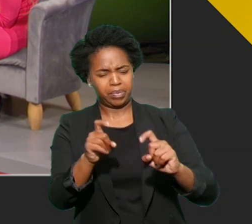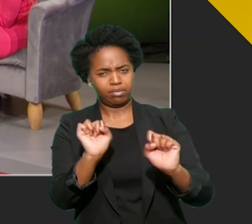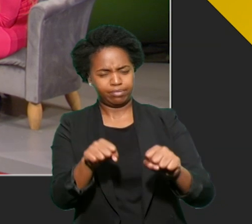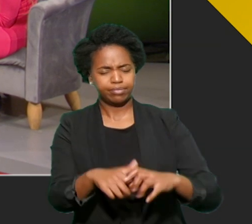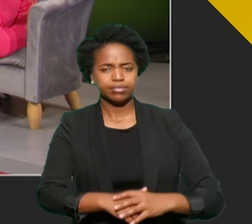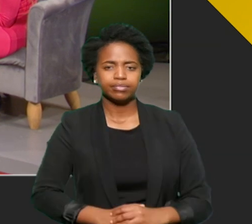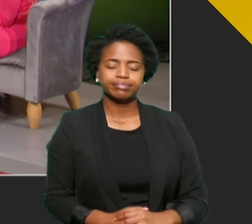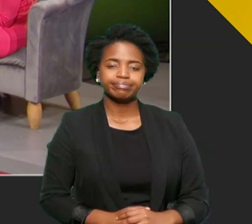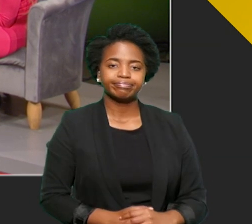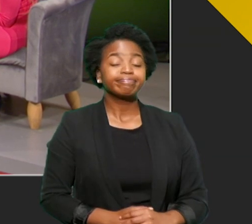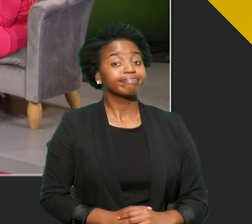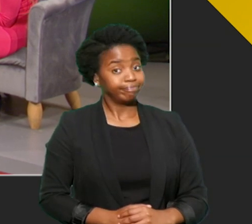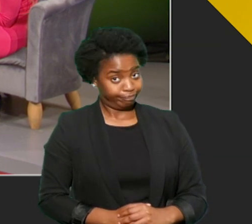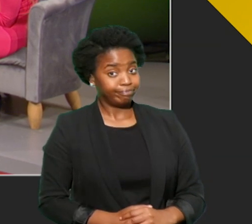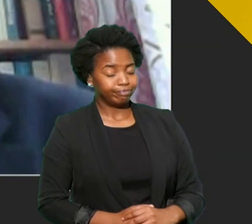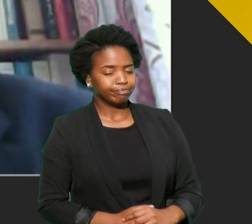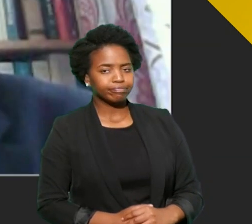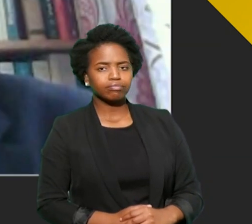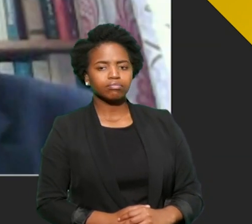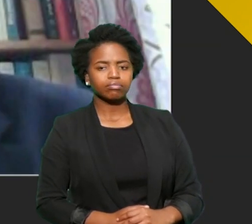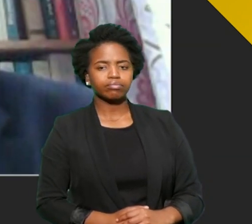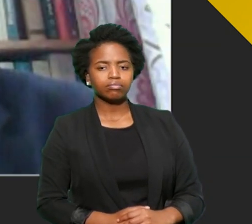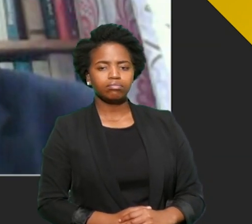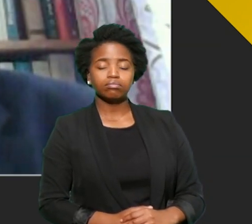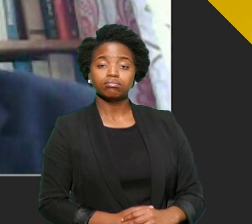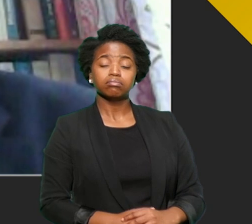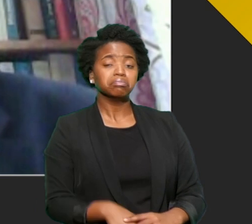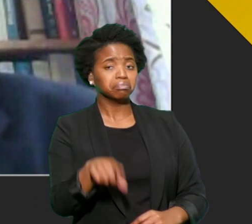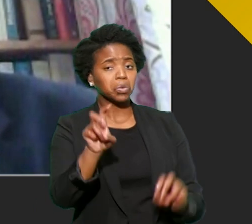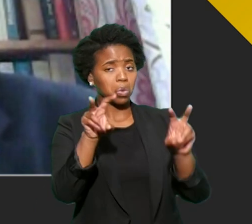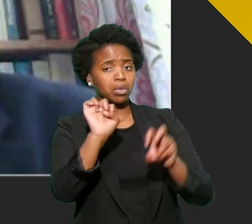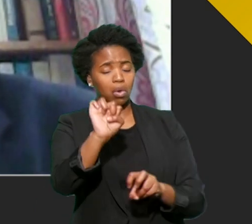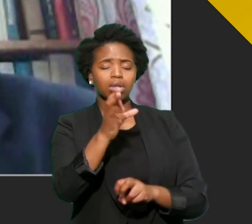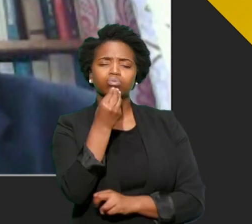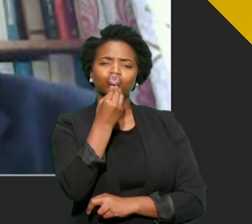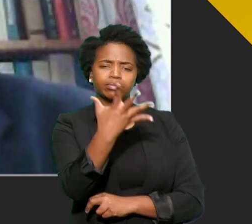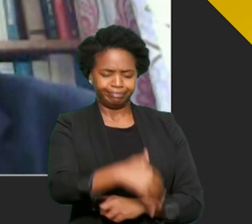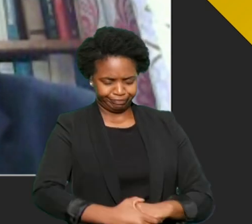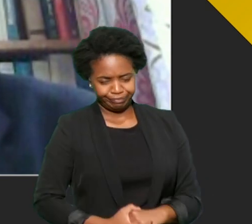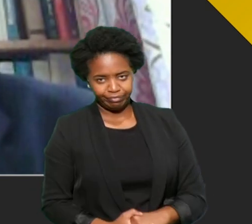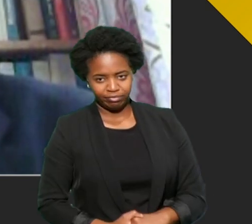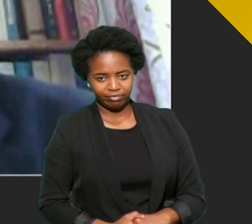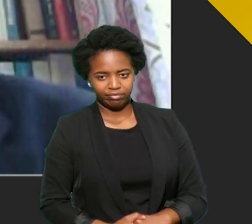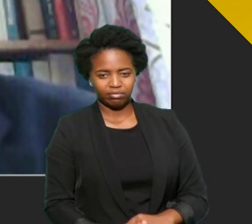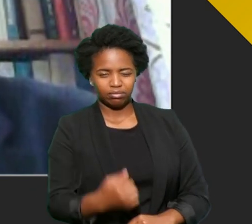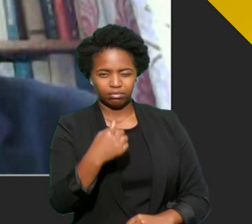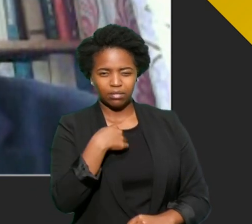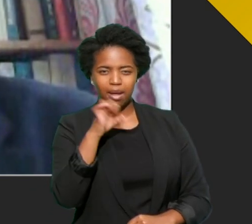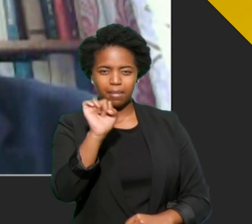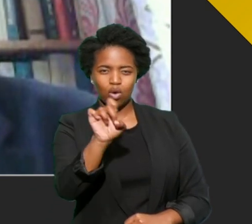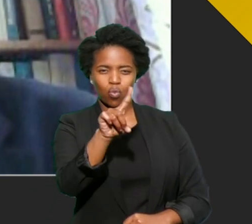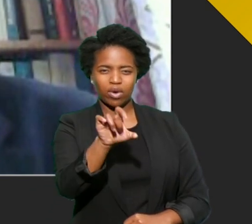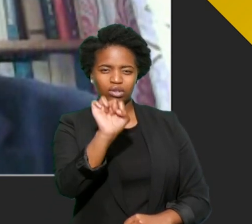All right. I think it's a wonderful topic. let me maybe break your question down